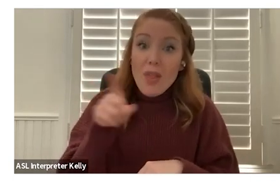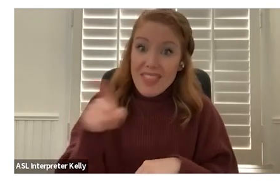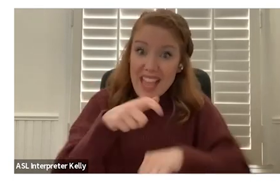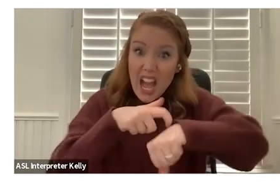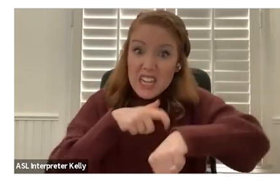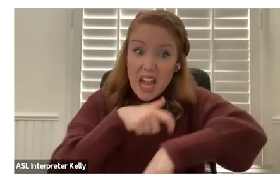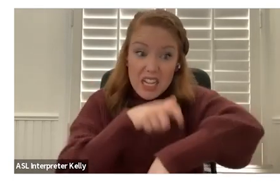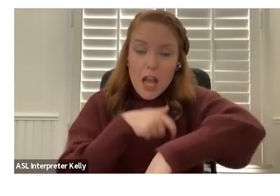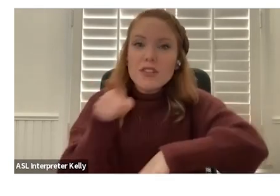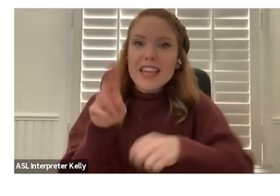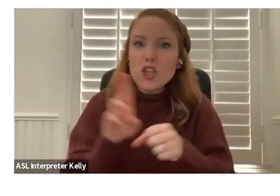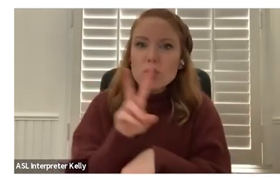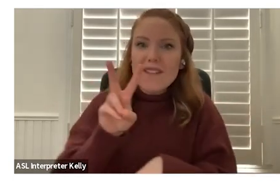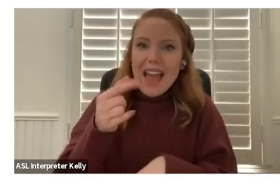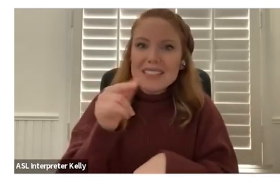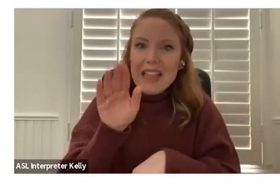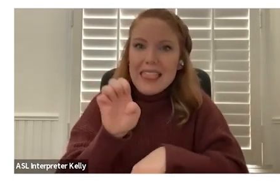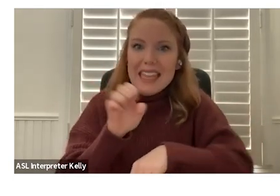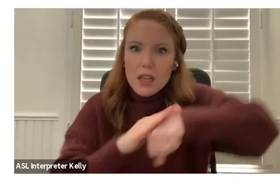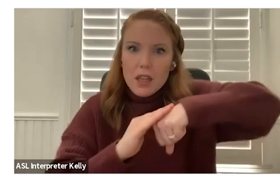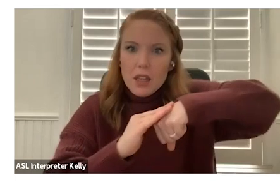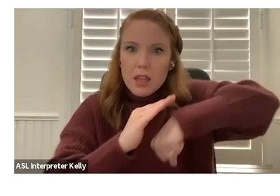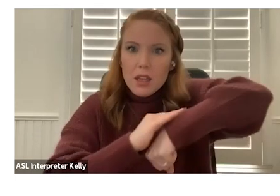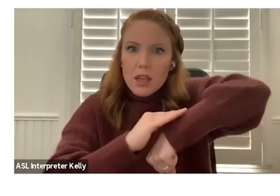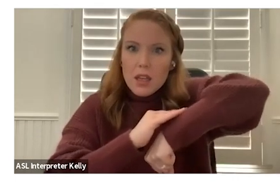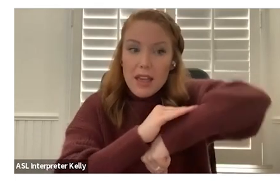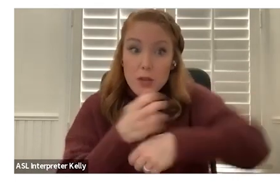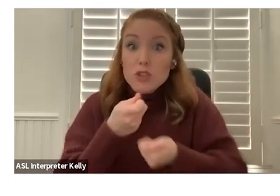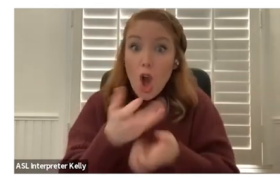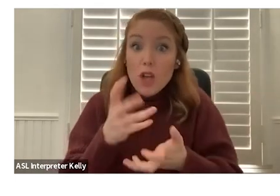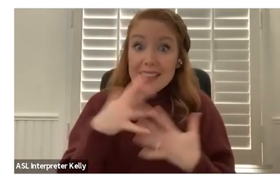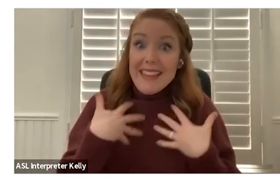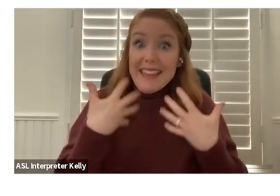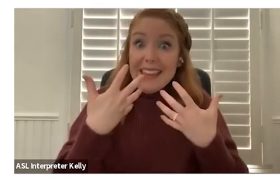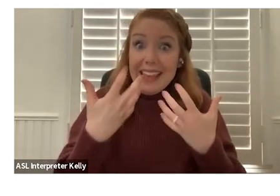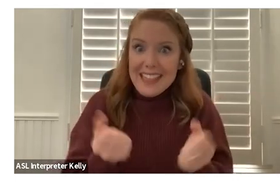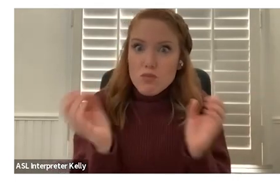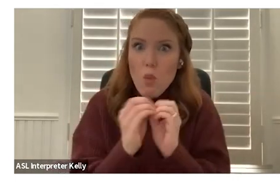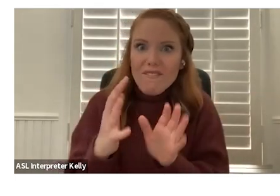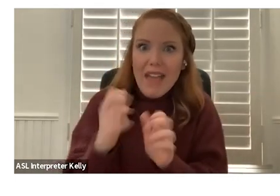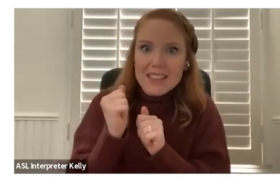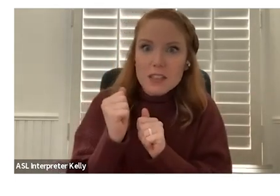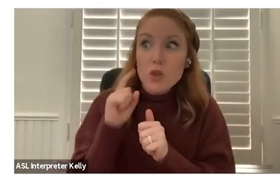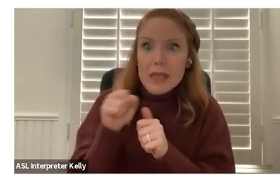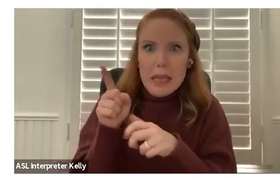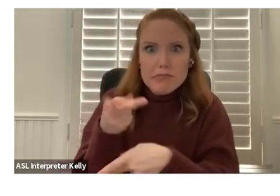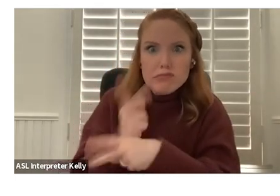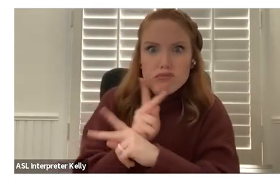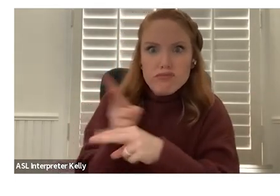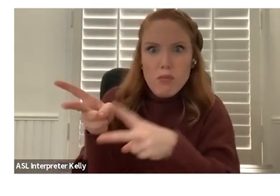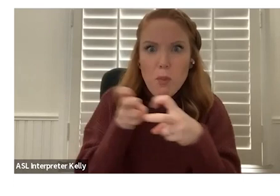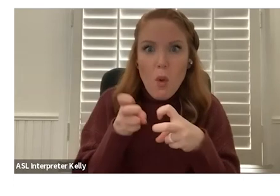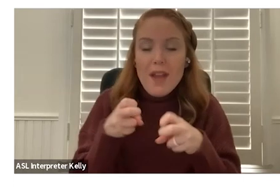this medicinal property of congealed petroleum, or the medicinal benefits of oil long before we had